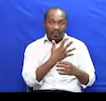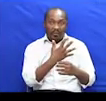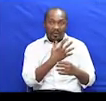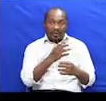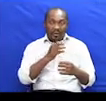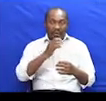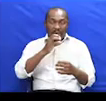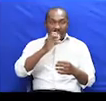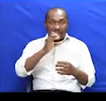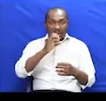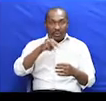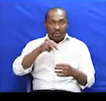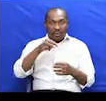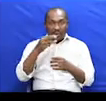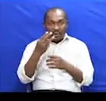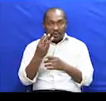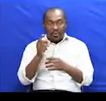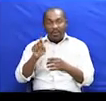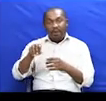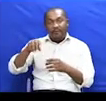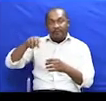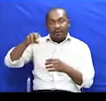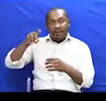of a metal carbonate